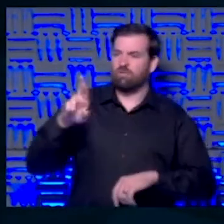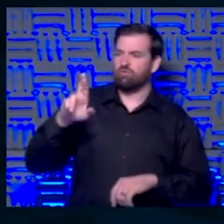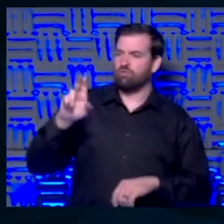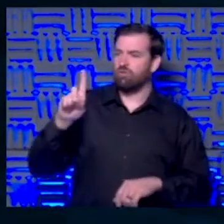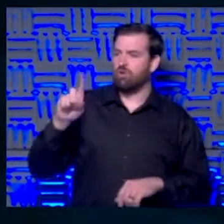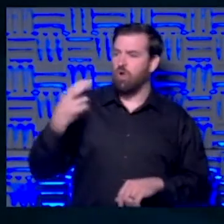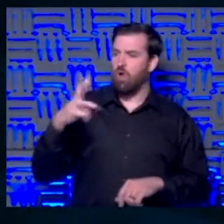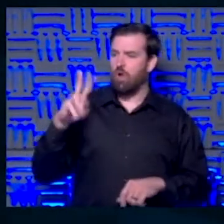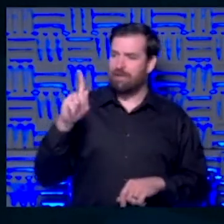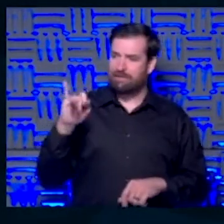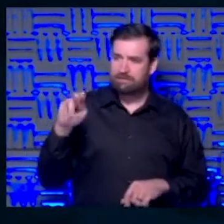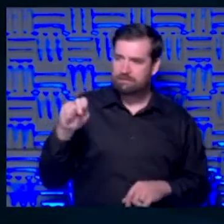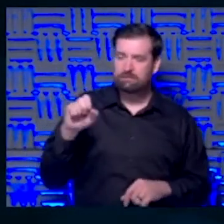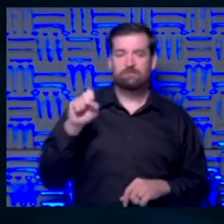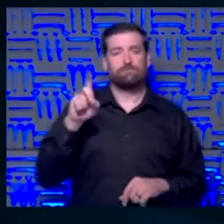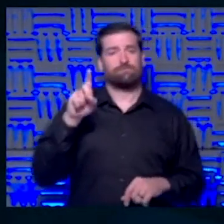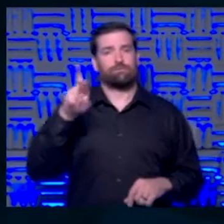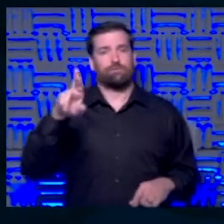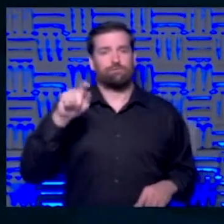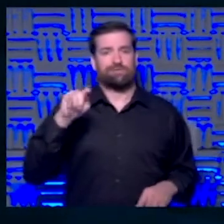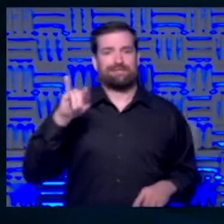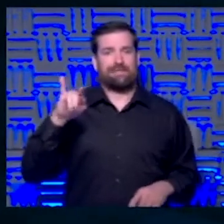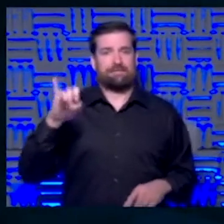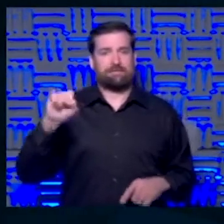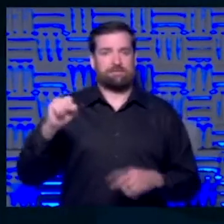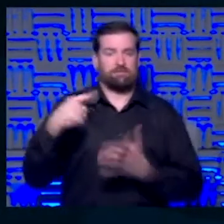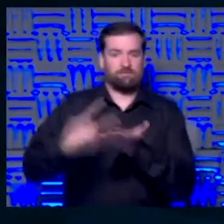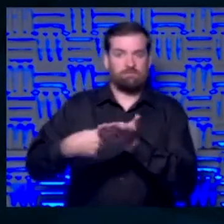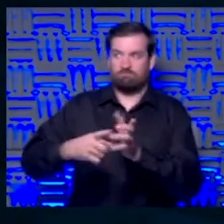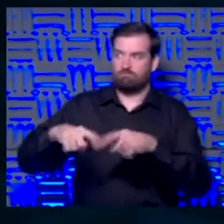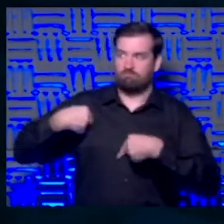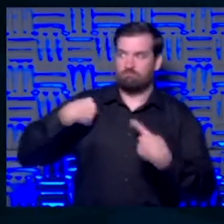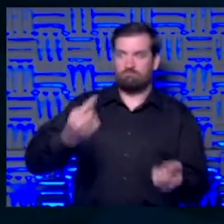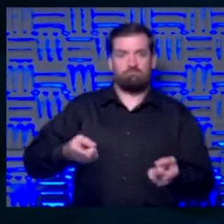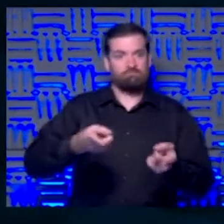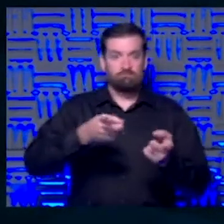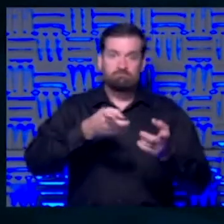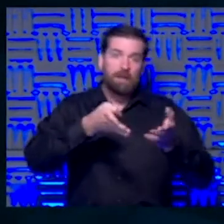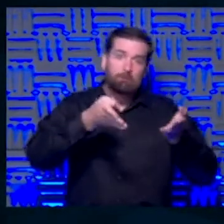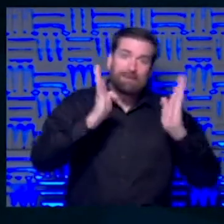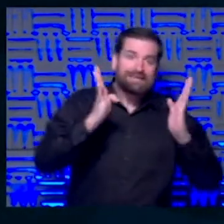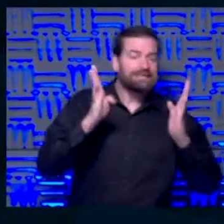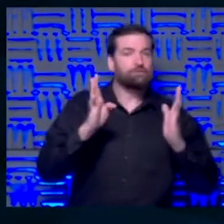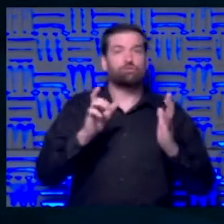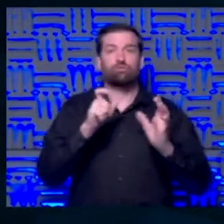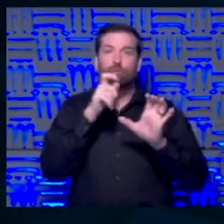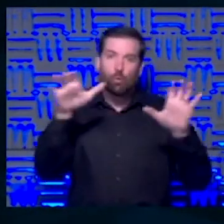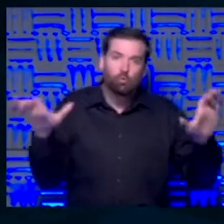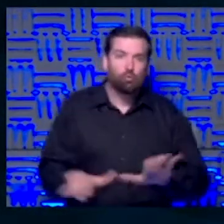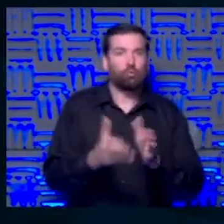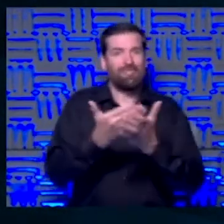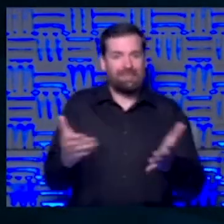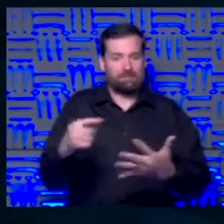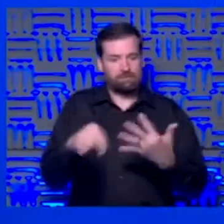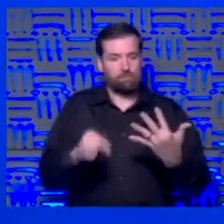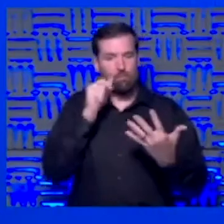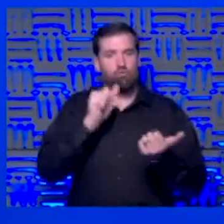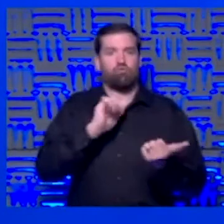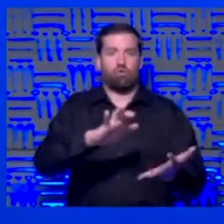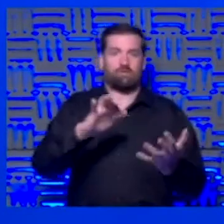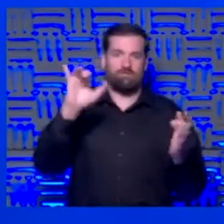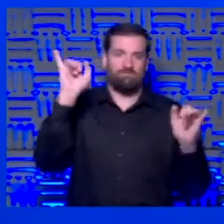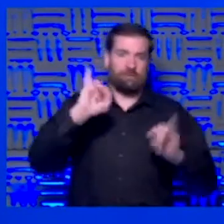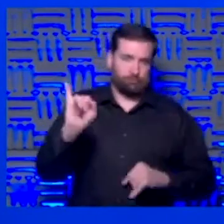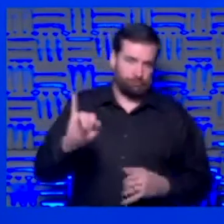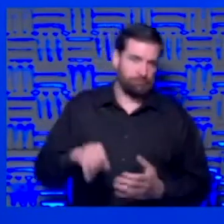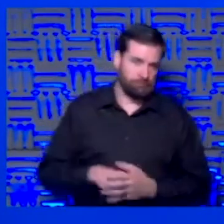Dr. Stites and all of us have been talking about is pay attention and don't do the things that are going to get you infected. All right,